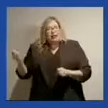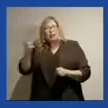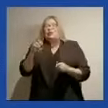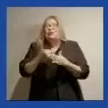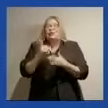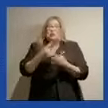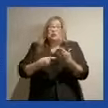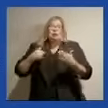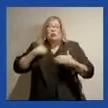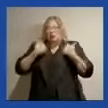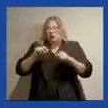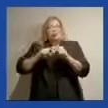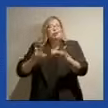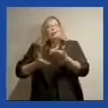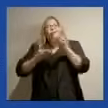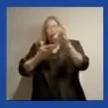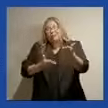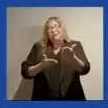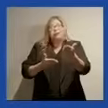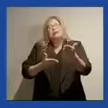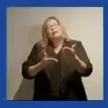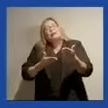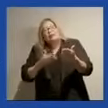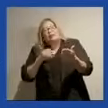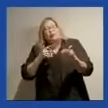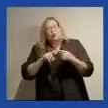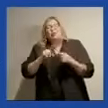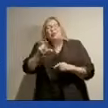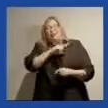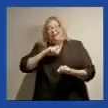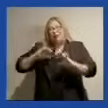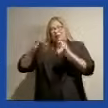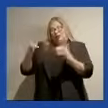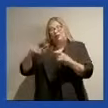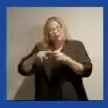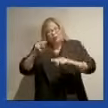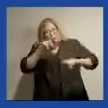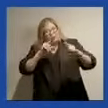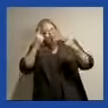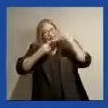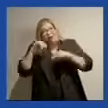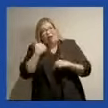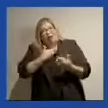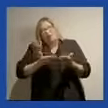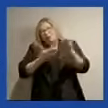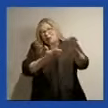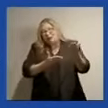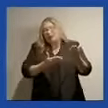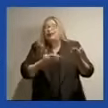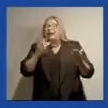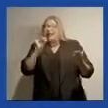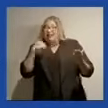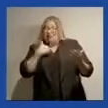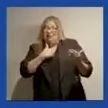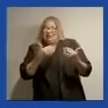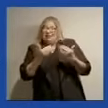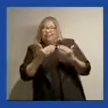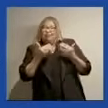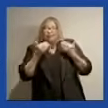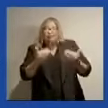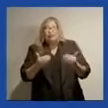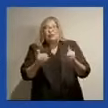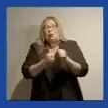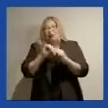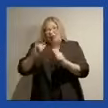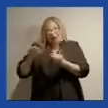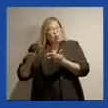out, and we are providing and offering the legislature for consideration. If we move forward with the recommendations set